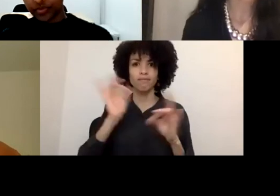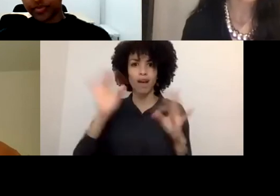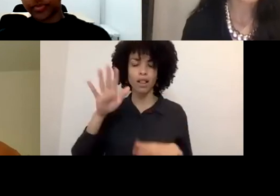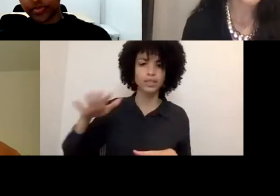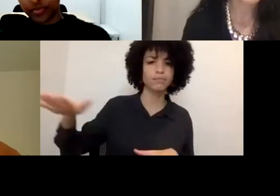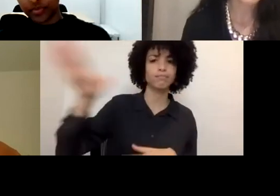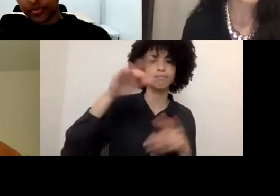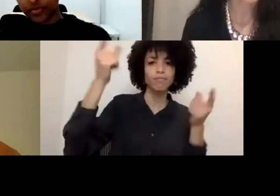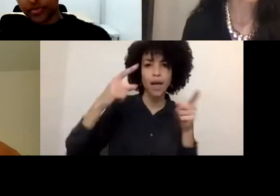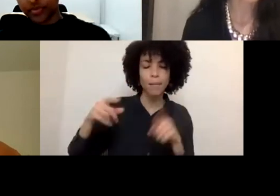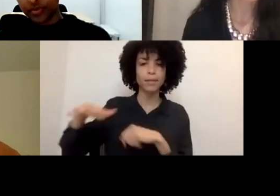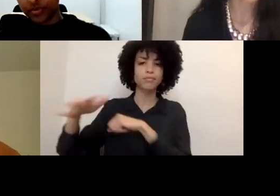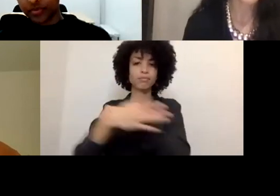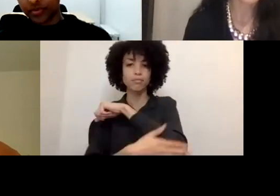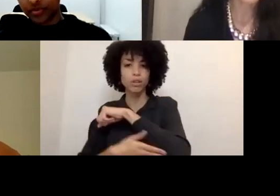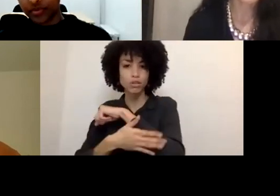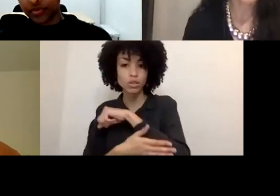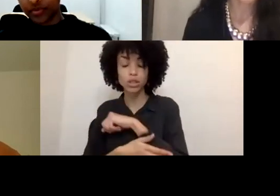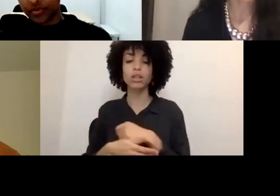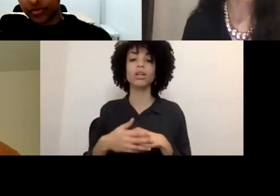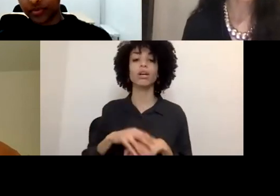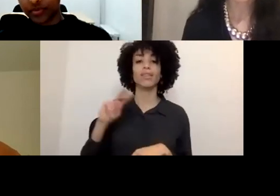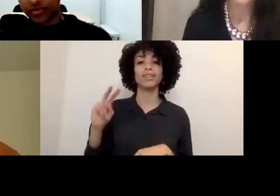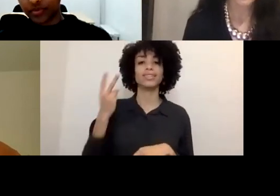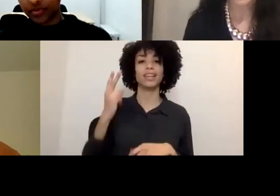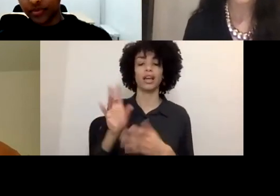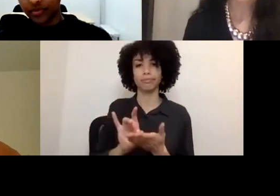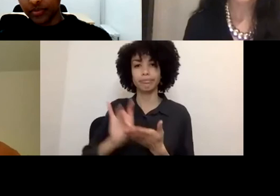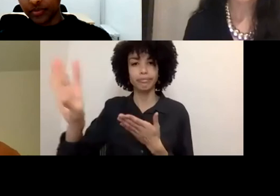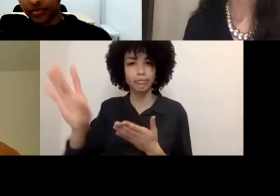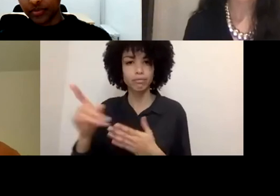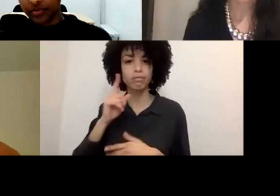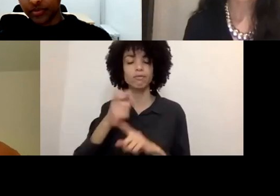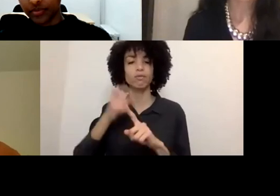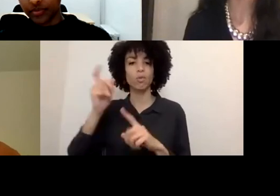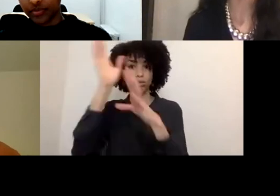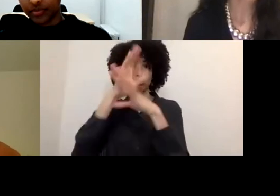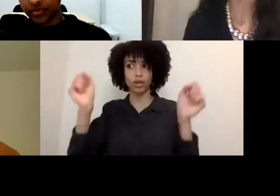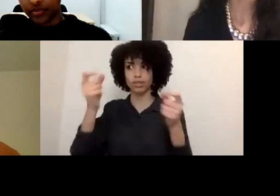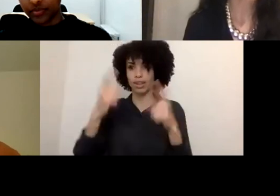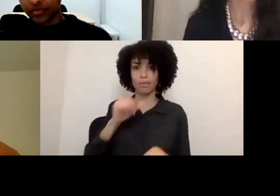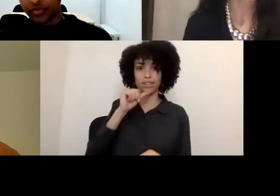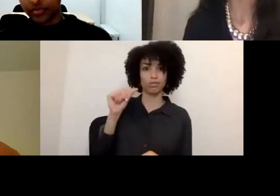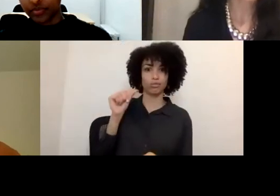the second impeachment of President Trump yesterday.